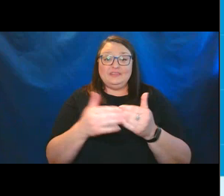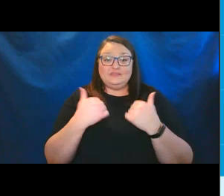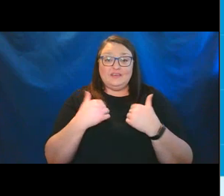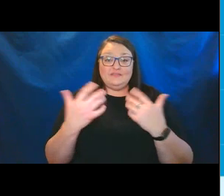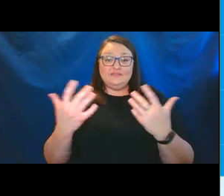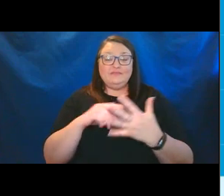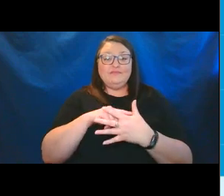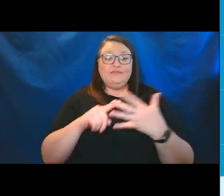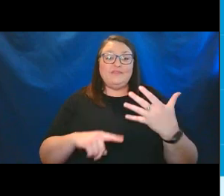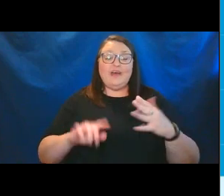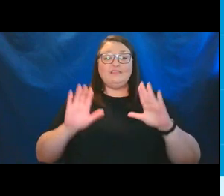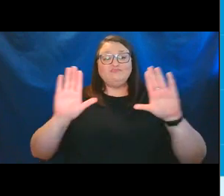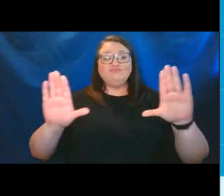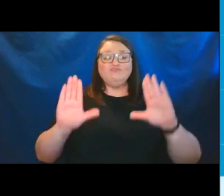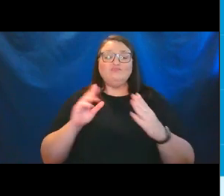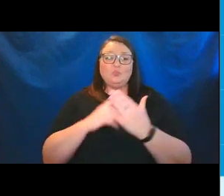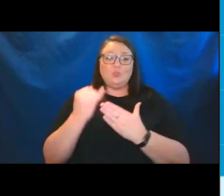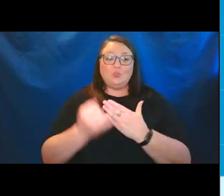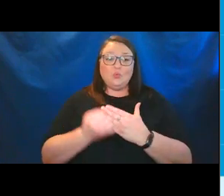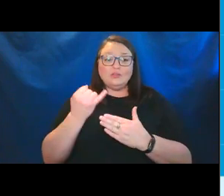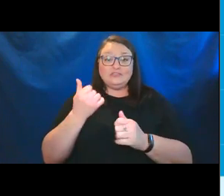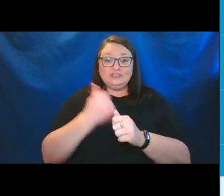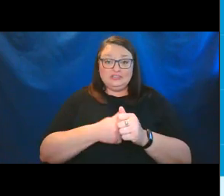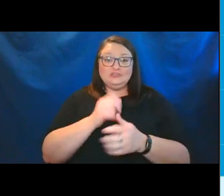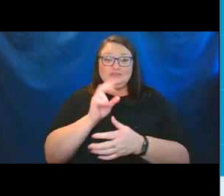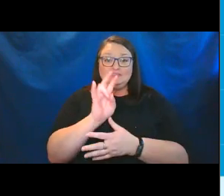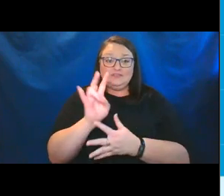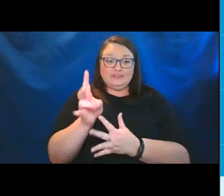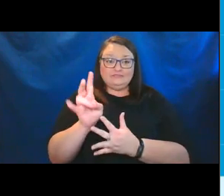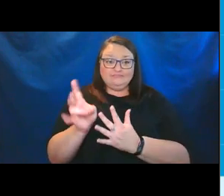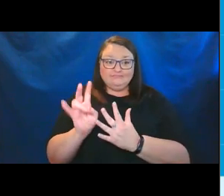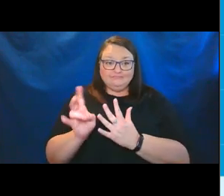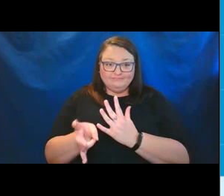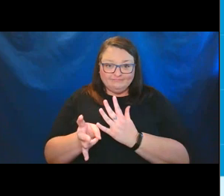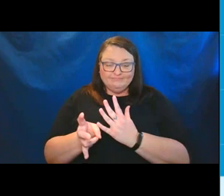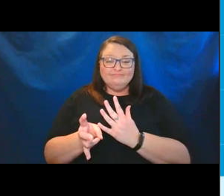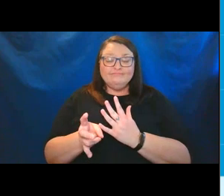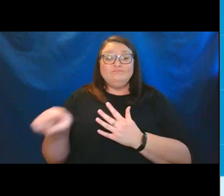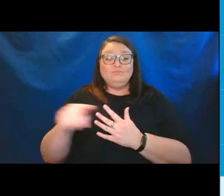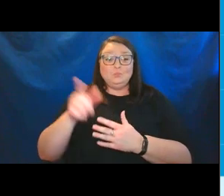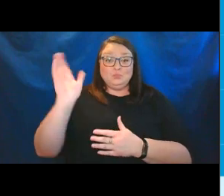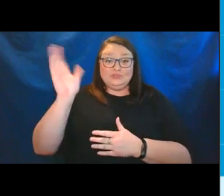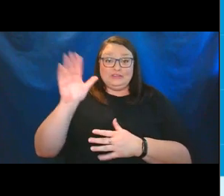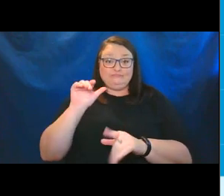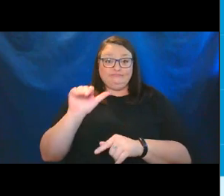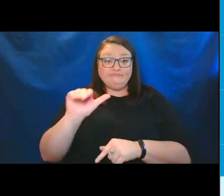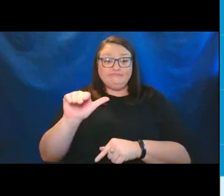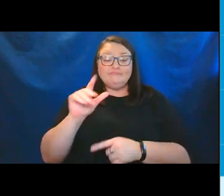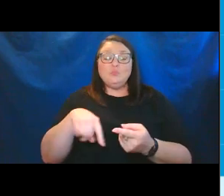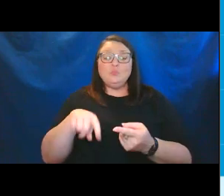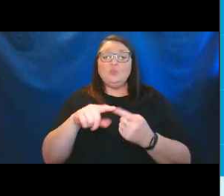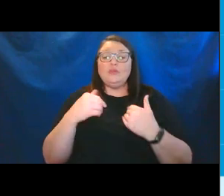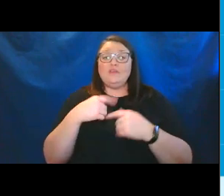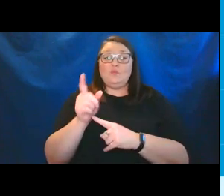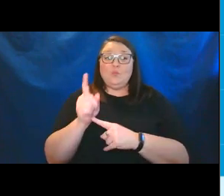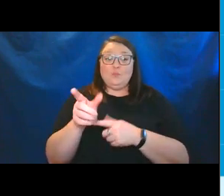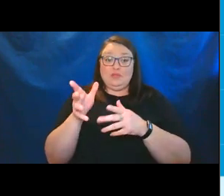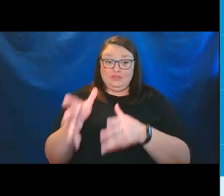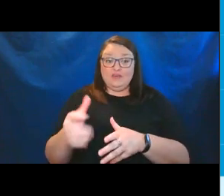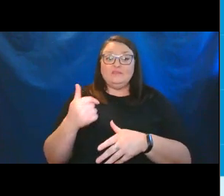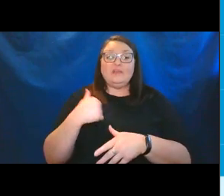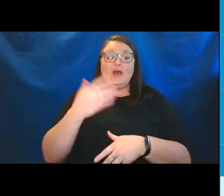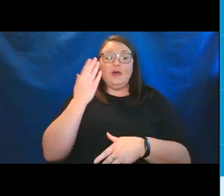amazing projects who will each have 7 minutes. To those presenting, this is a reminder that when there is 1 minute left, I'm going to